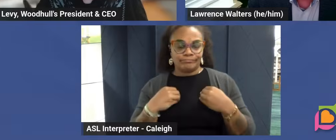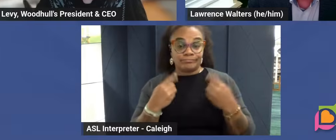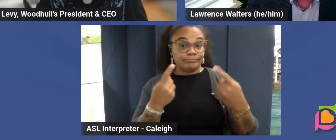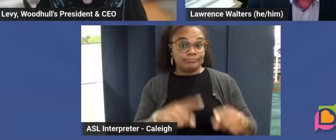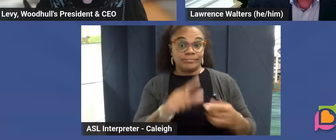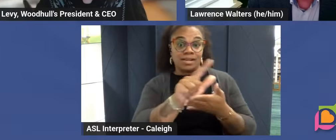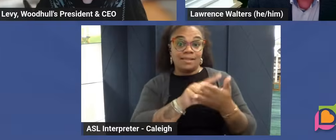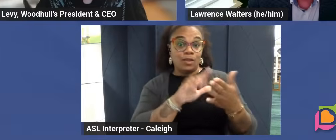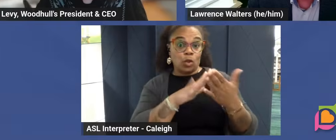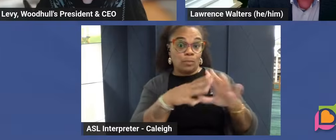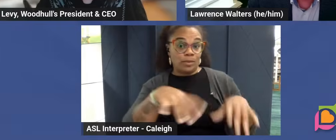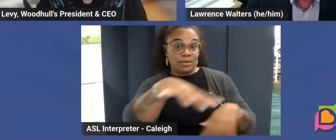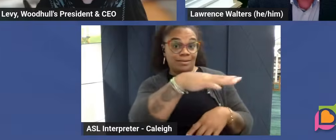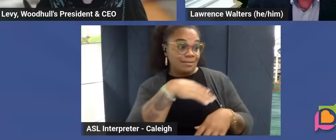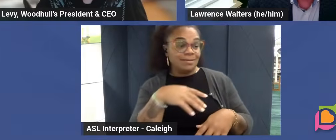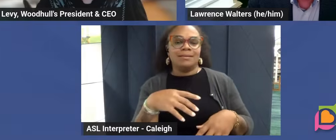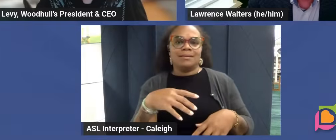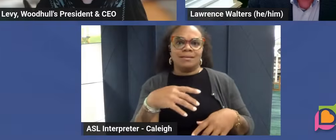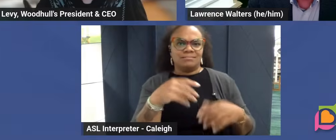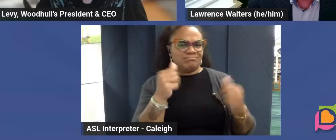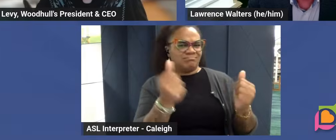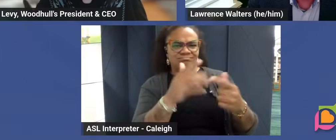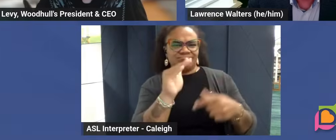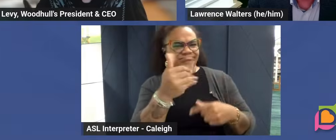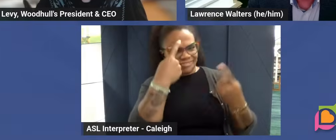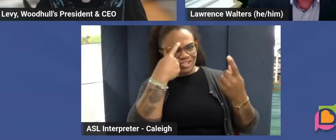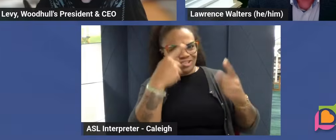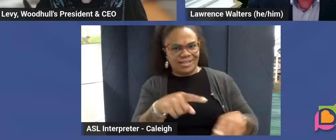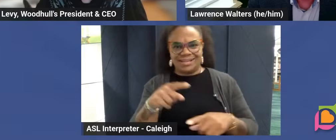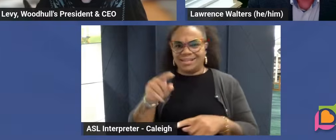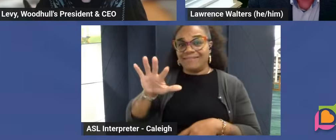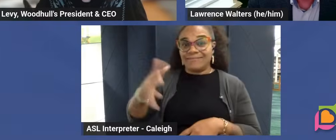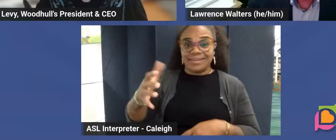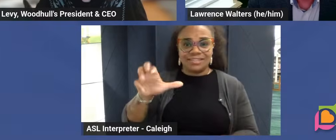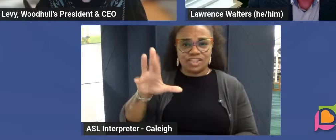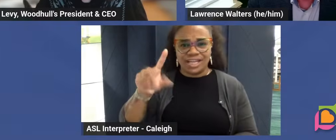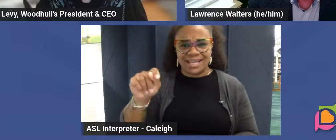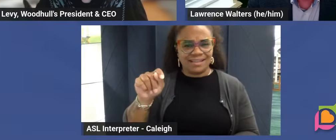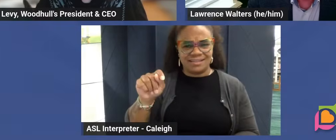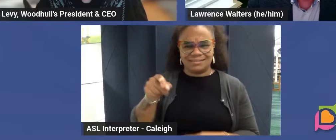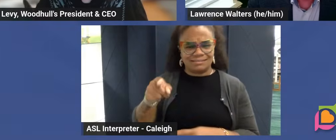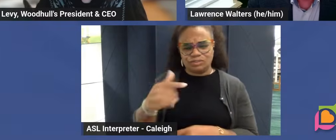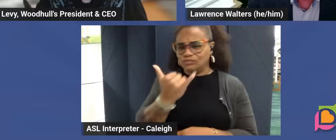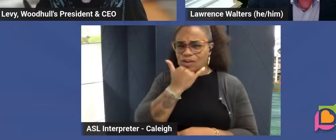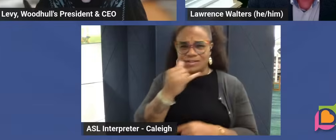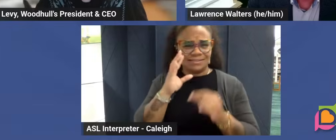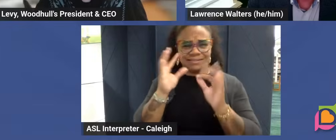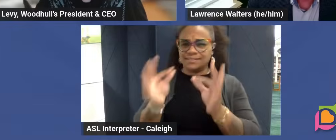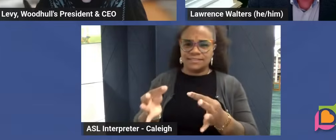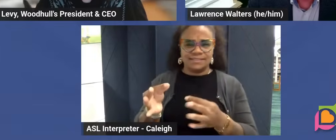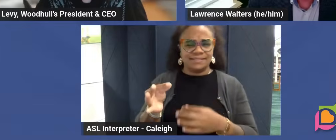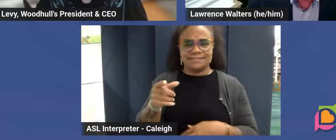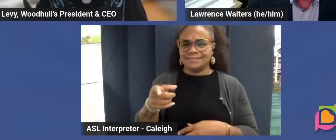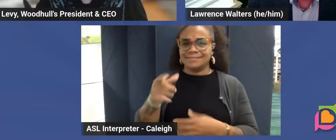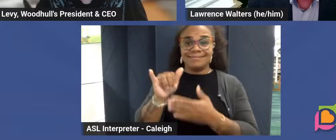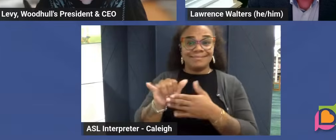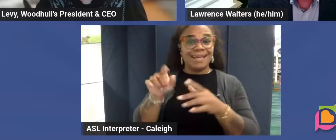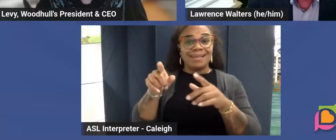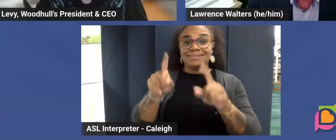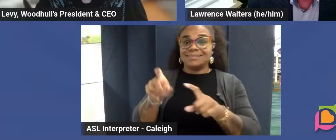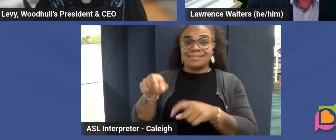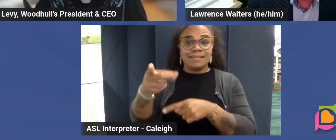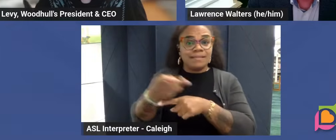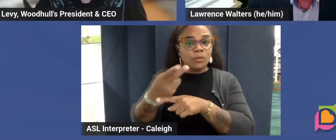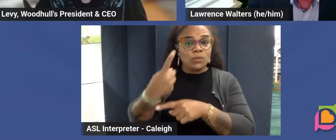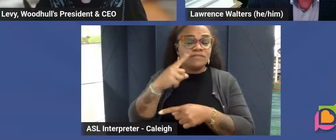community pretty well agreed that the Fifth Circuit got it wrong, that there's no way that that could be the proper test for